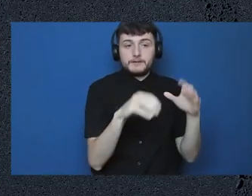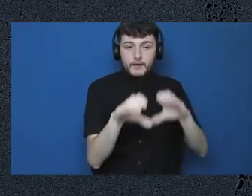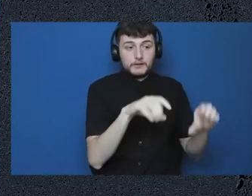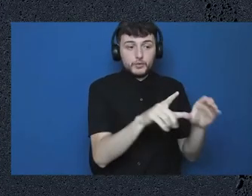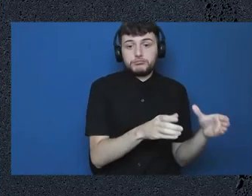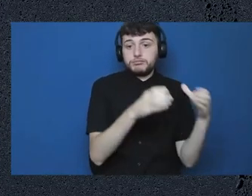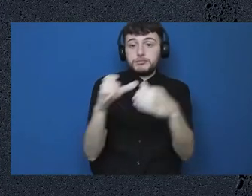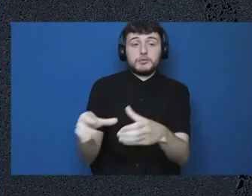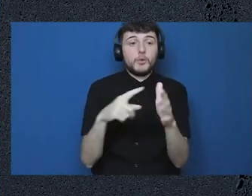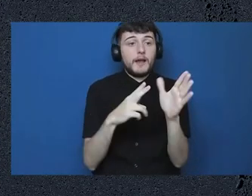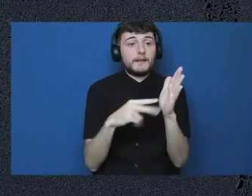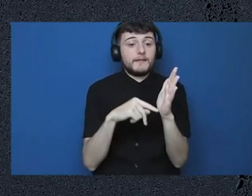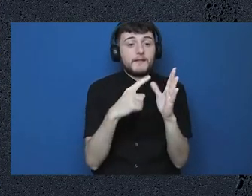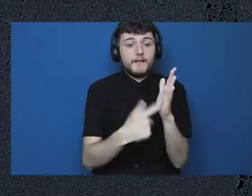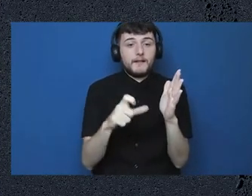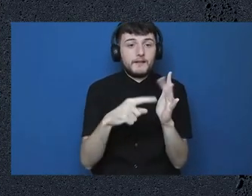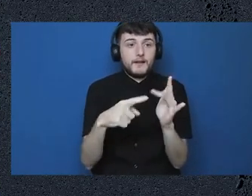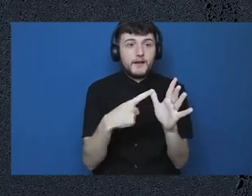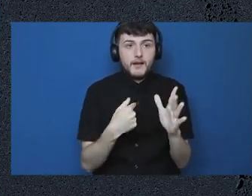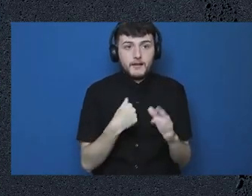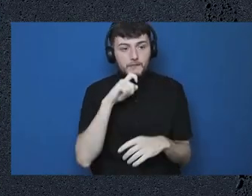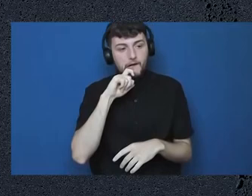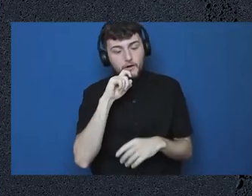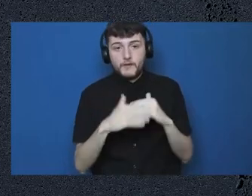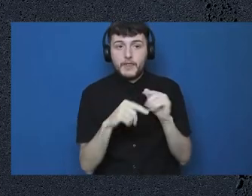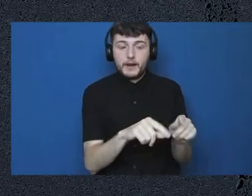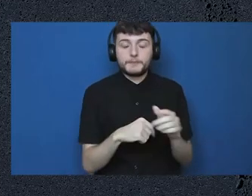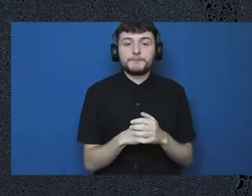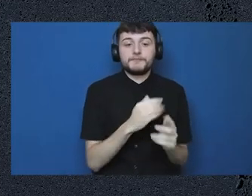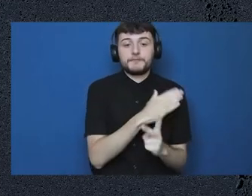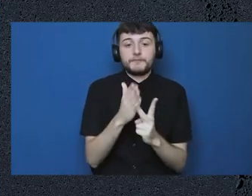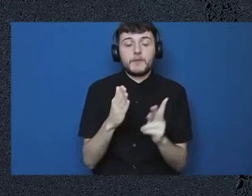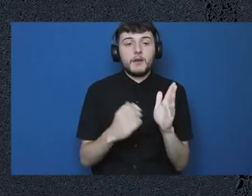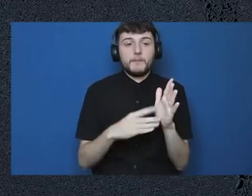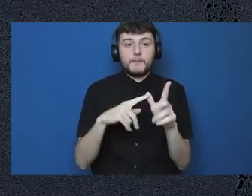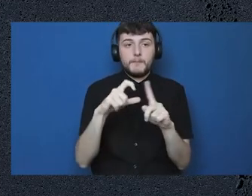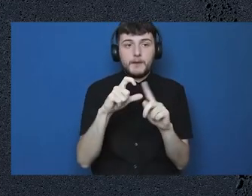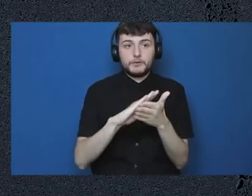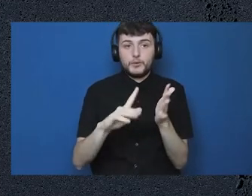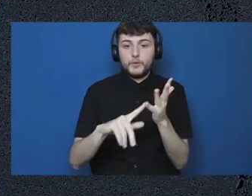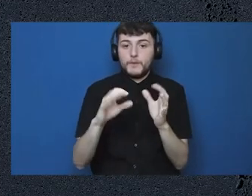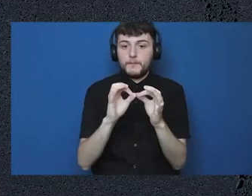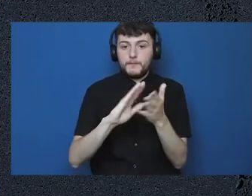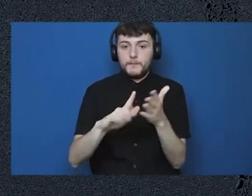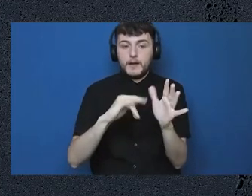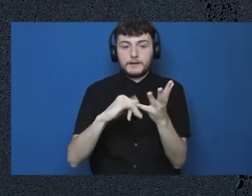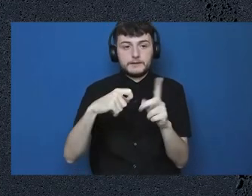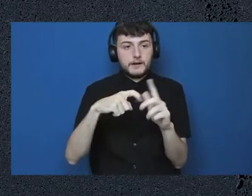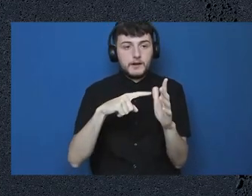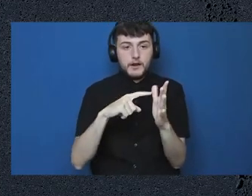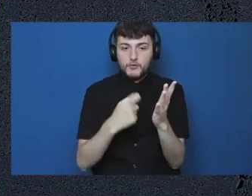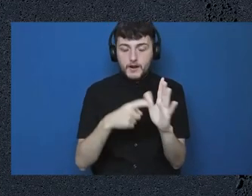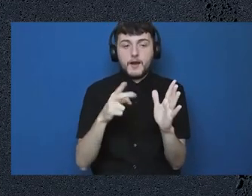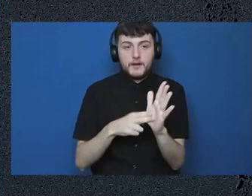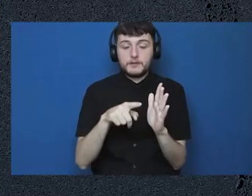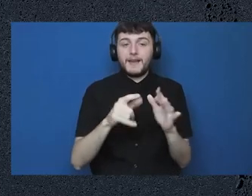I'm rather jealous that she got to do that. We have Professor Madhu Bhaskaran. She's an engineer. She's co-chair of a network that's